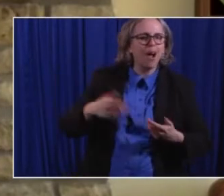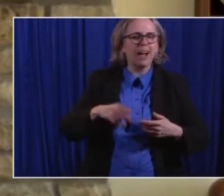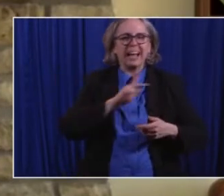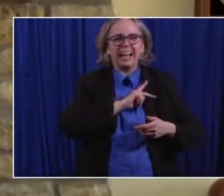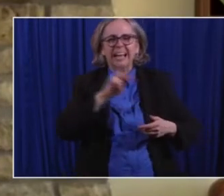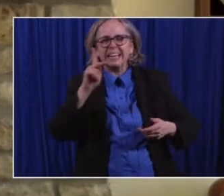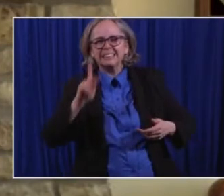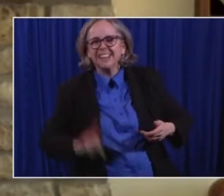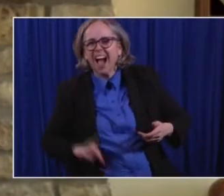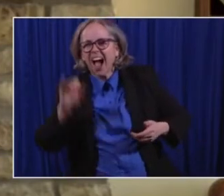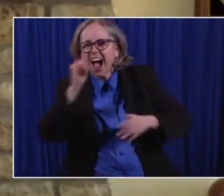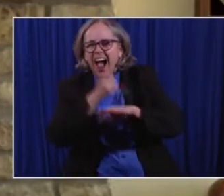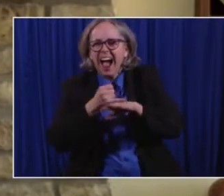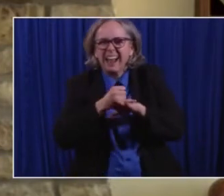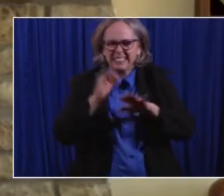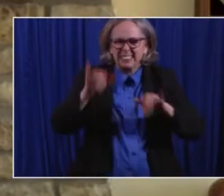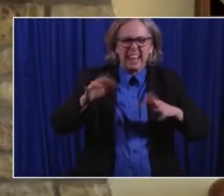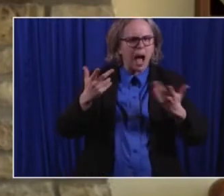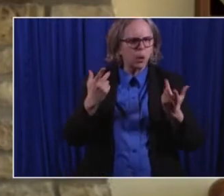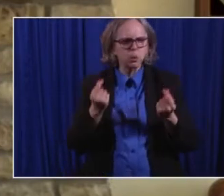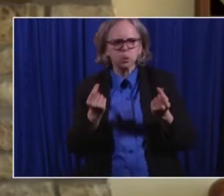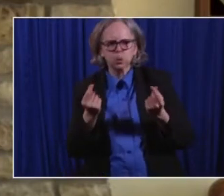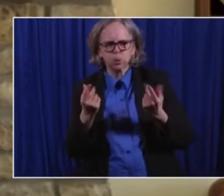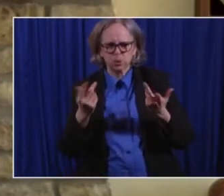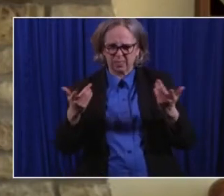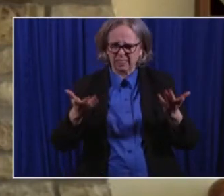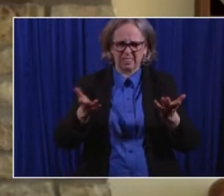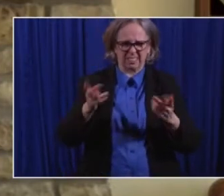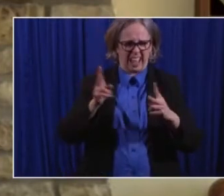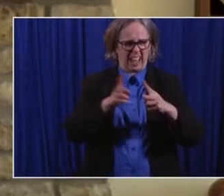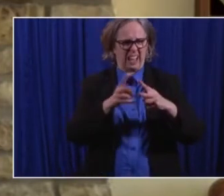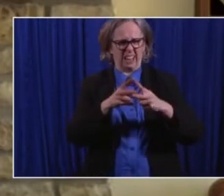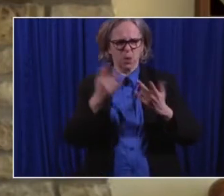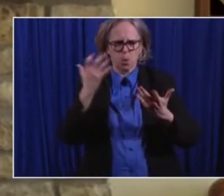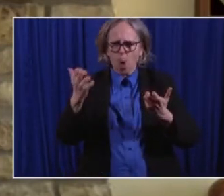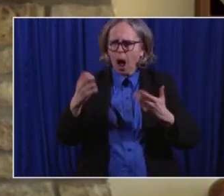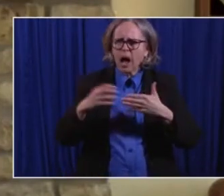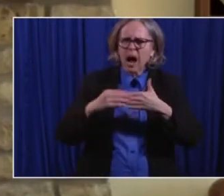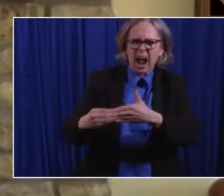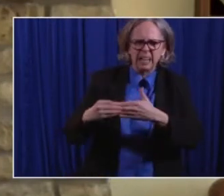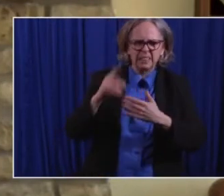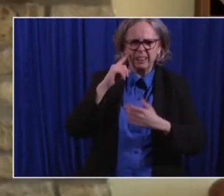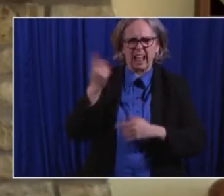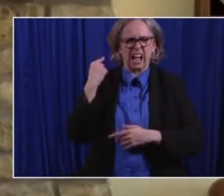have last year. If they want to change those, they certainly can